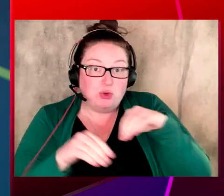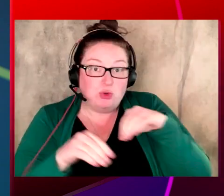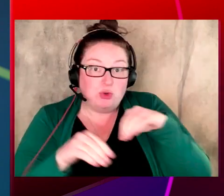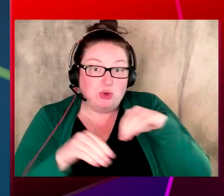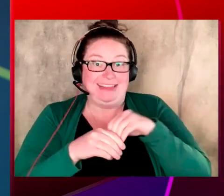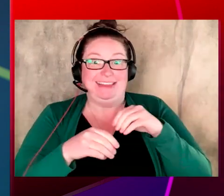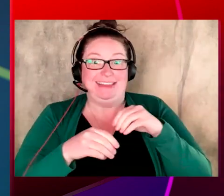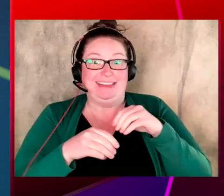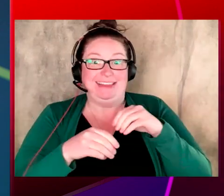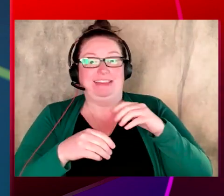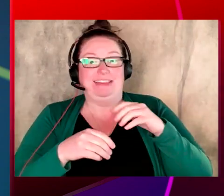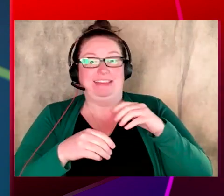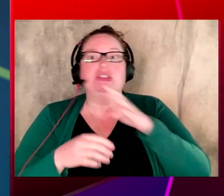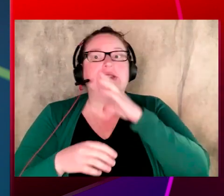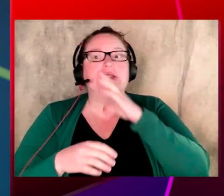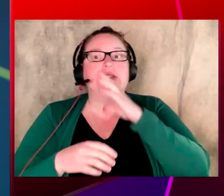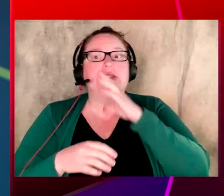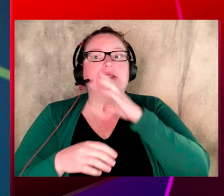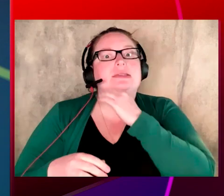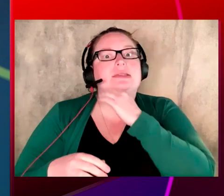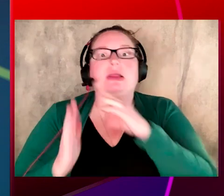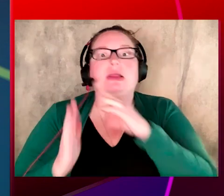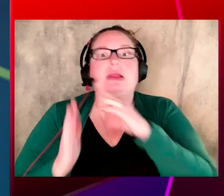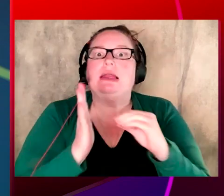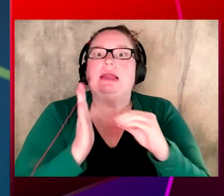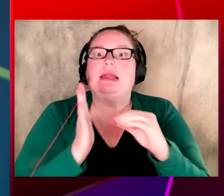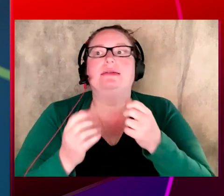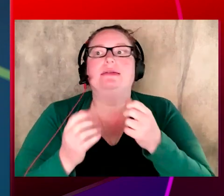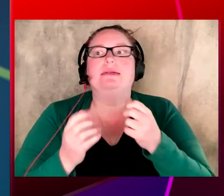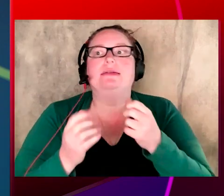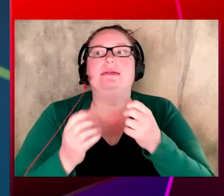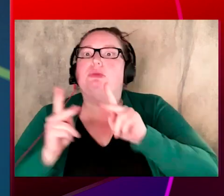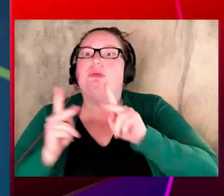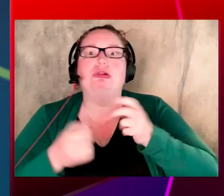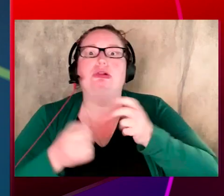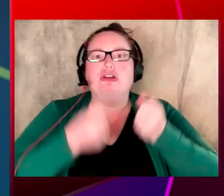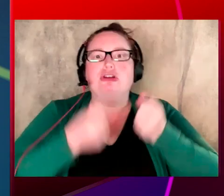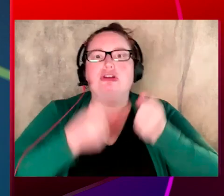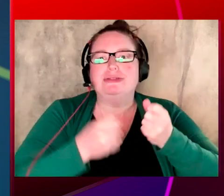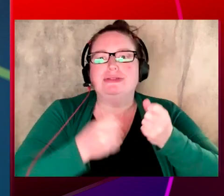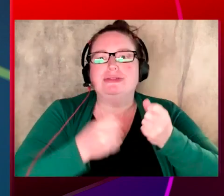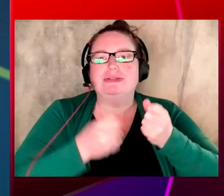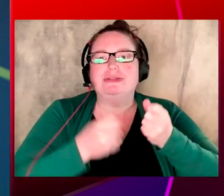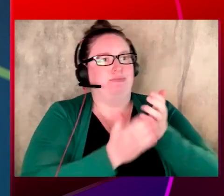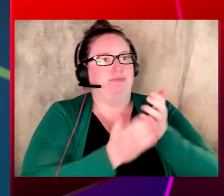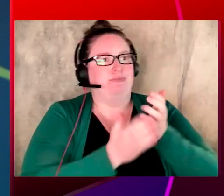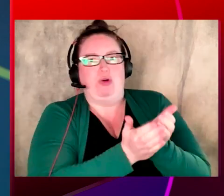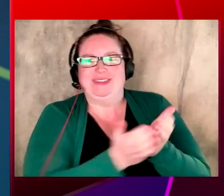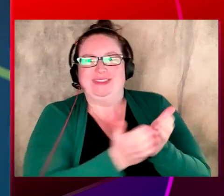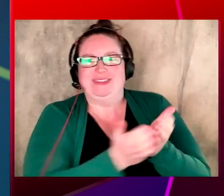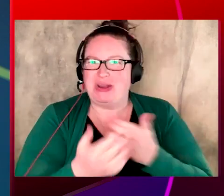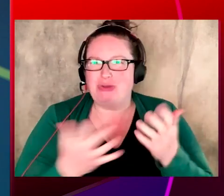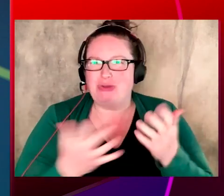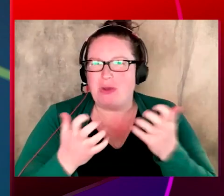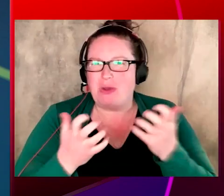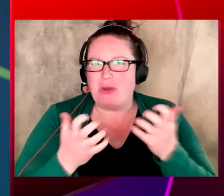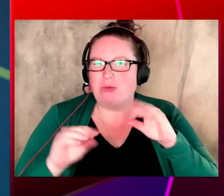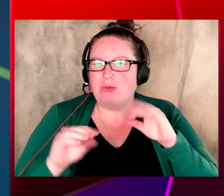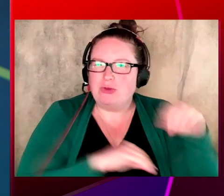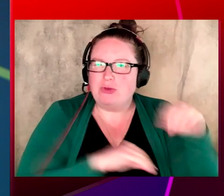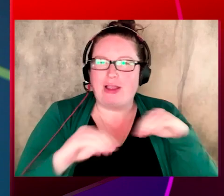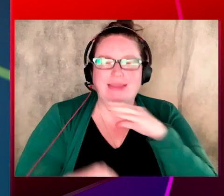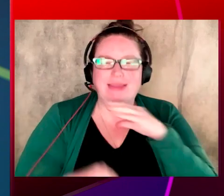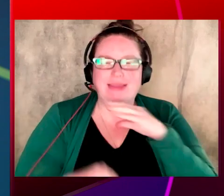You're simulating cars. You're simulating boats, whatever you want to simulate, right? And those will move around the simulation, and so you have to